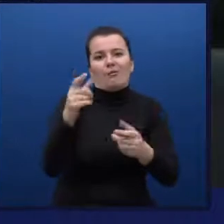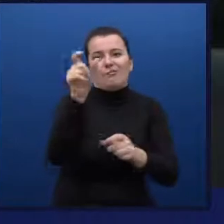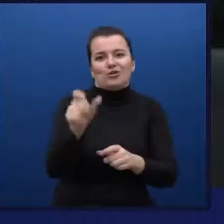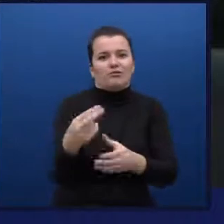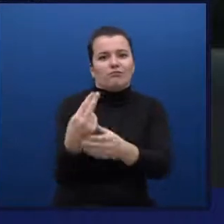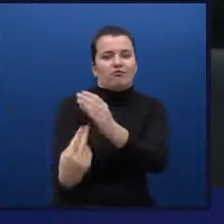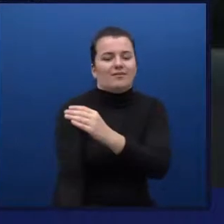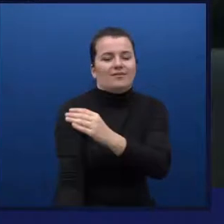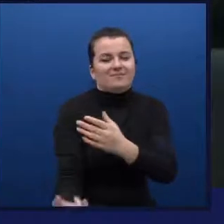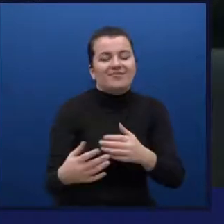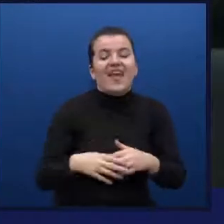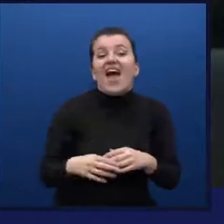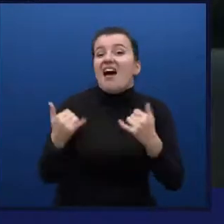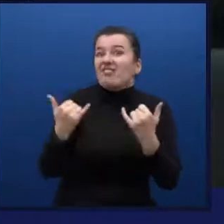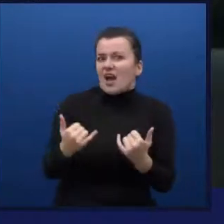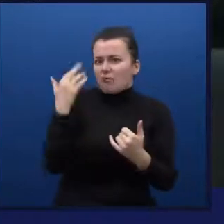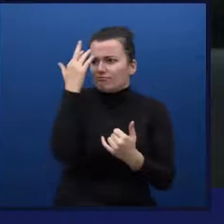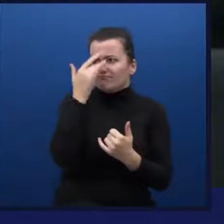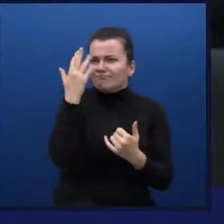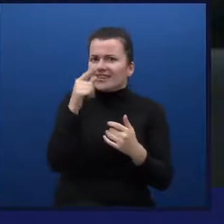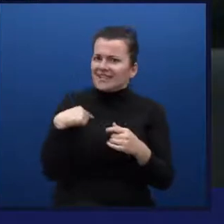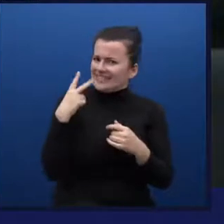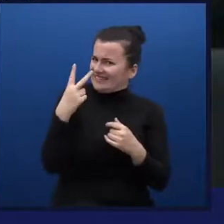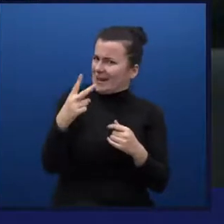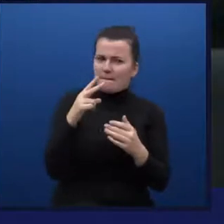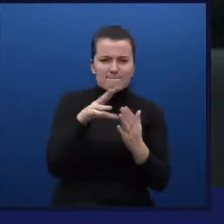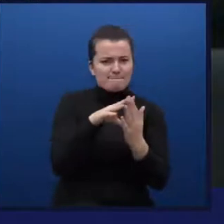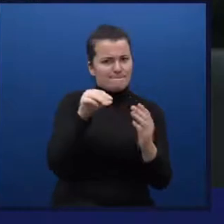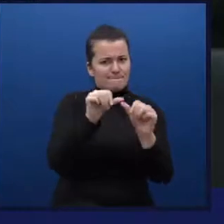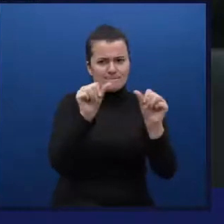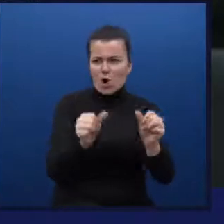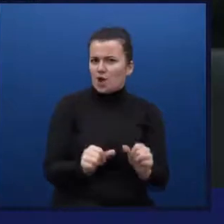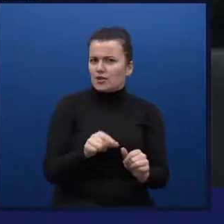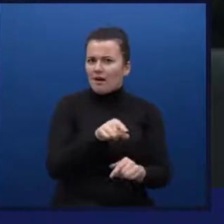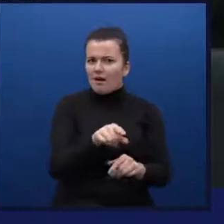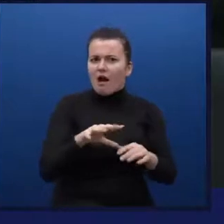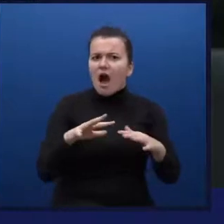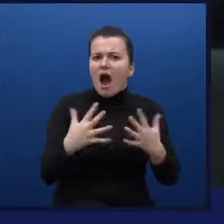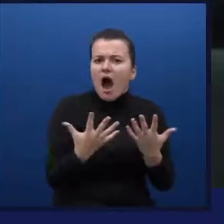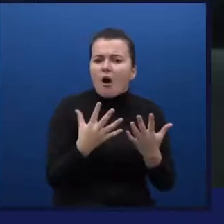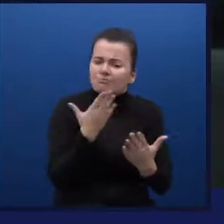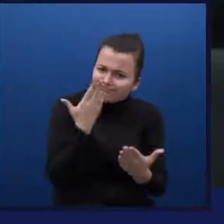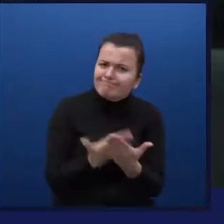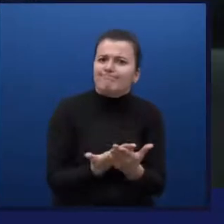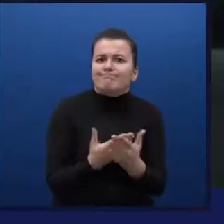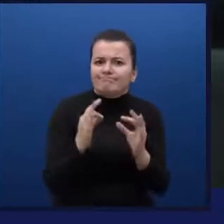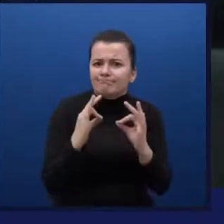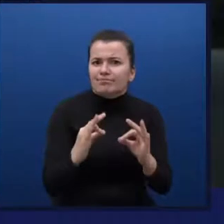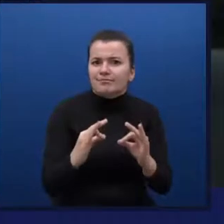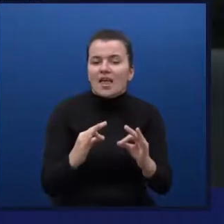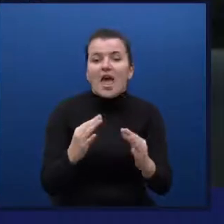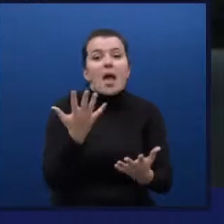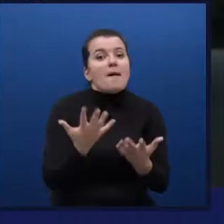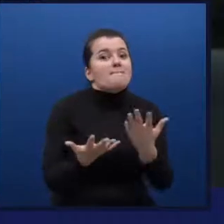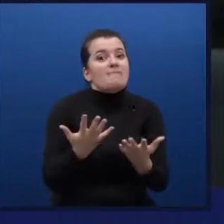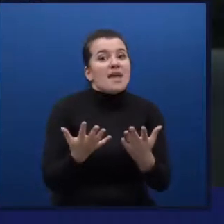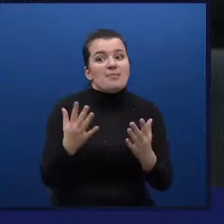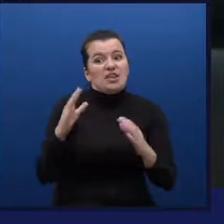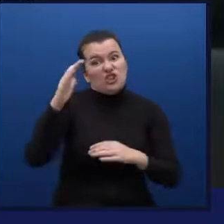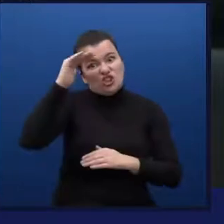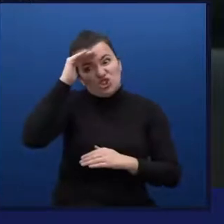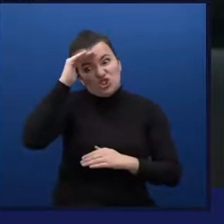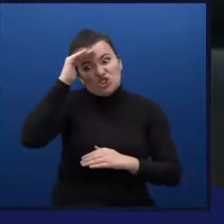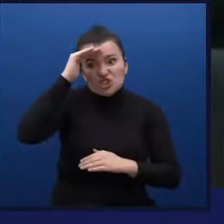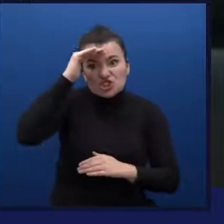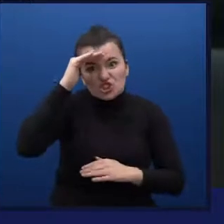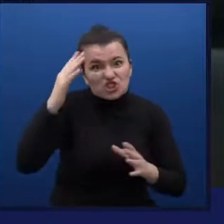model. How accurate is it? But that's not always a good choice. In a search and rescue, it might be more important